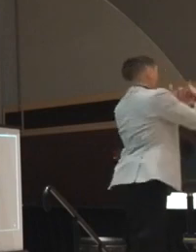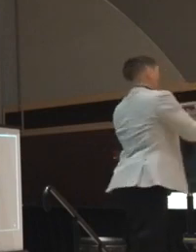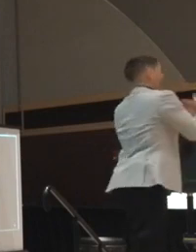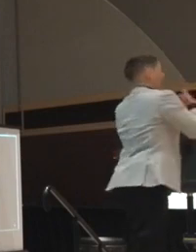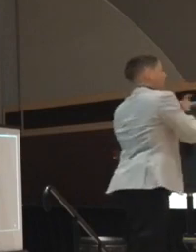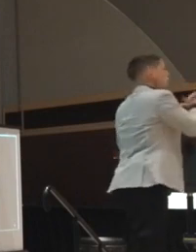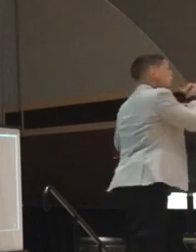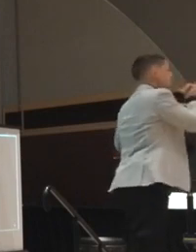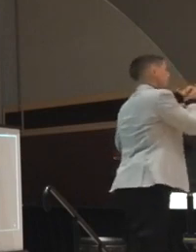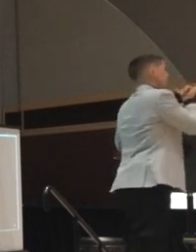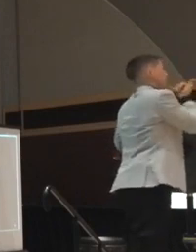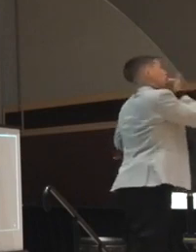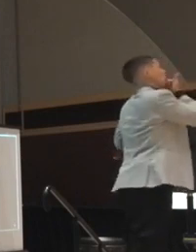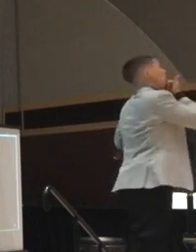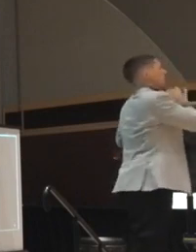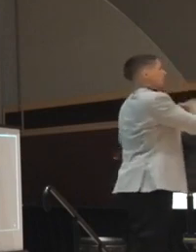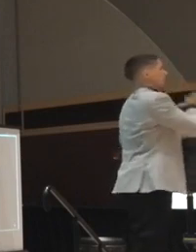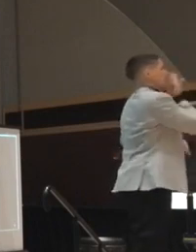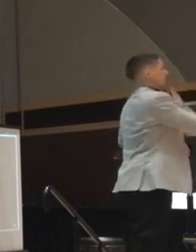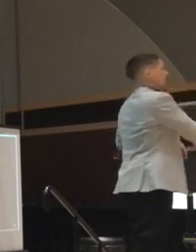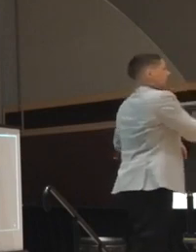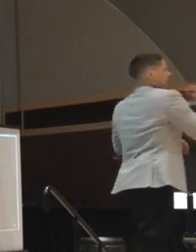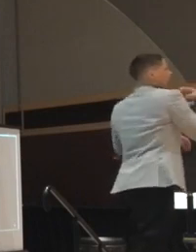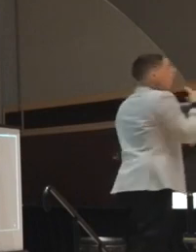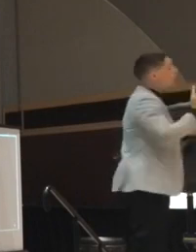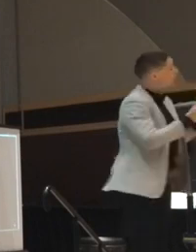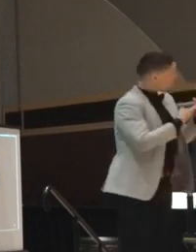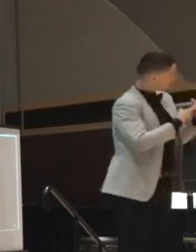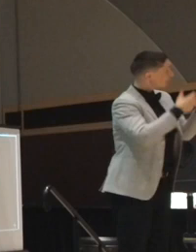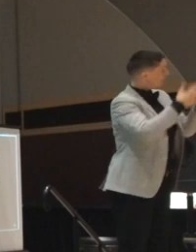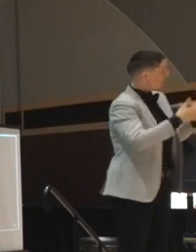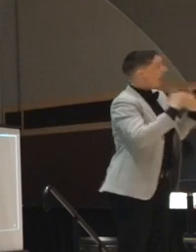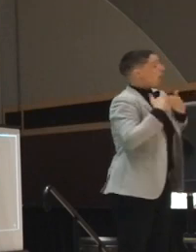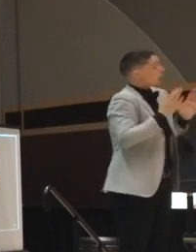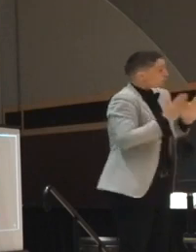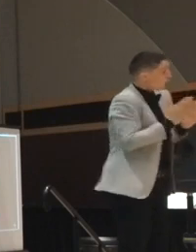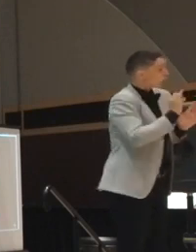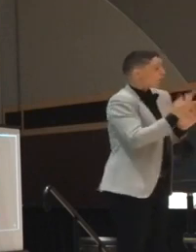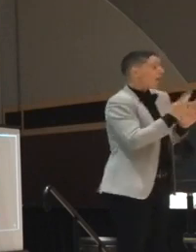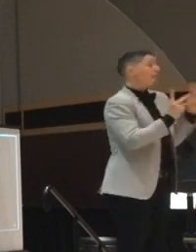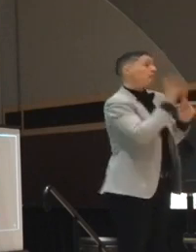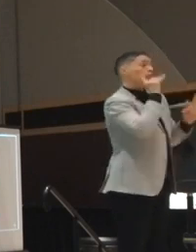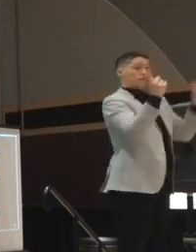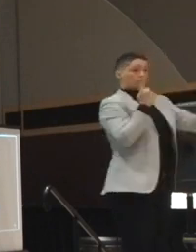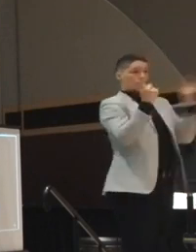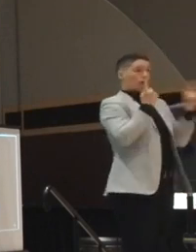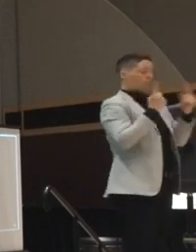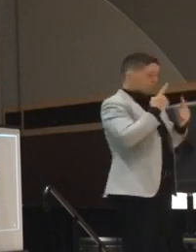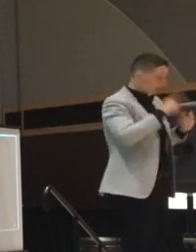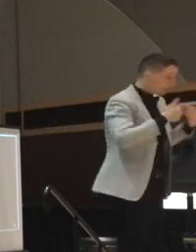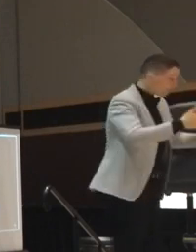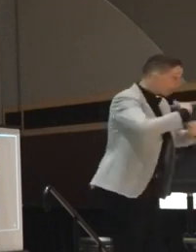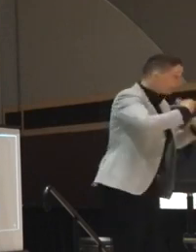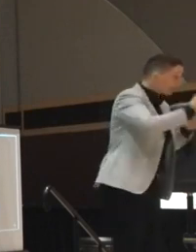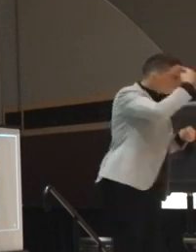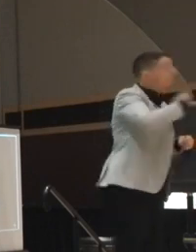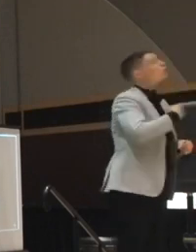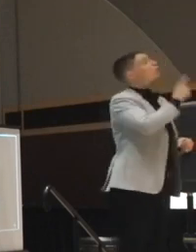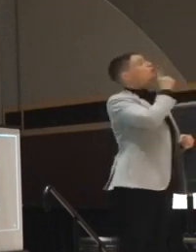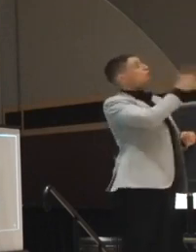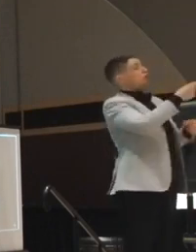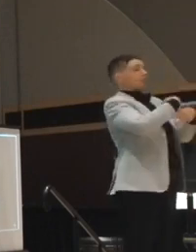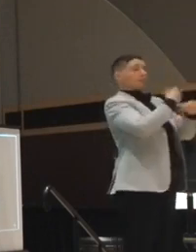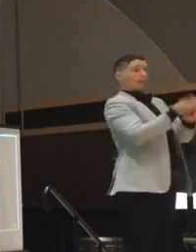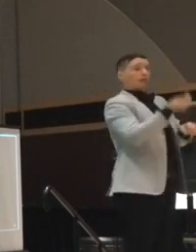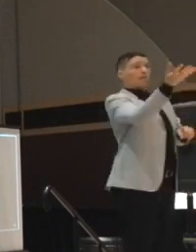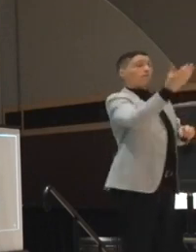mess. When he was at the first plant, he had a little shop, and people would just come and ask him to make stuff for him, and he'd do it. And I'm